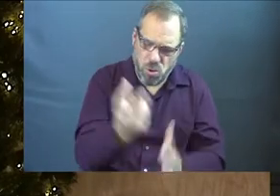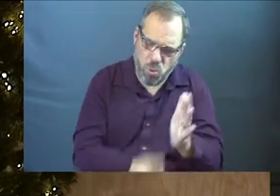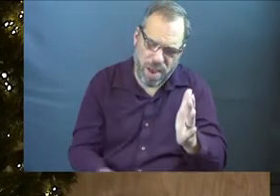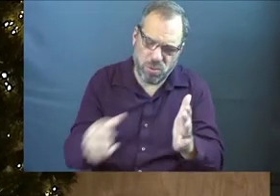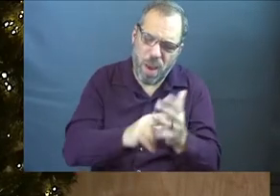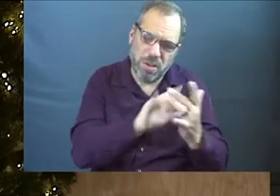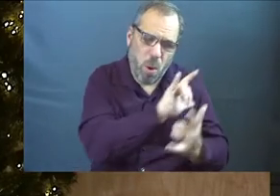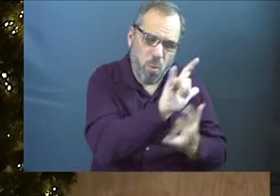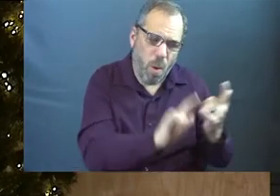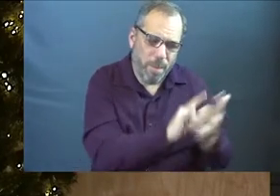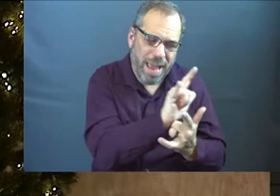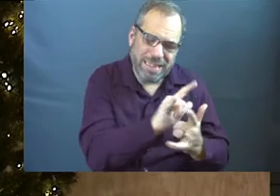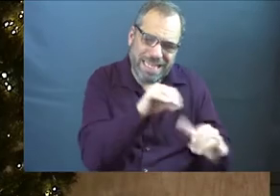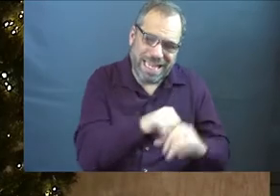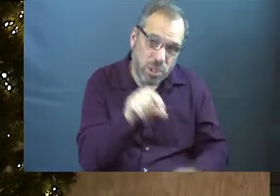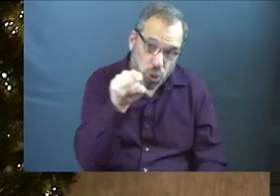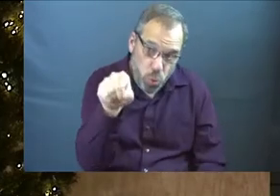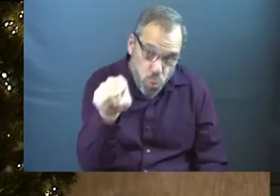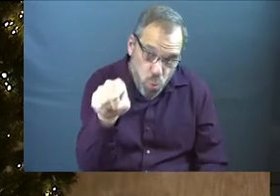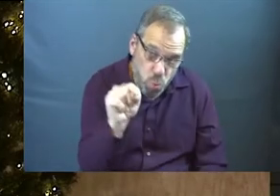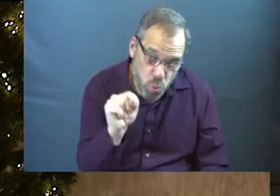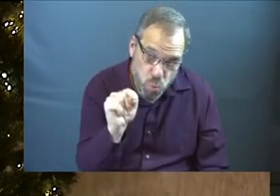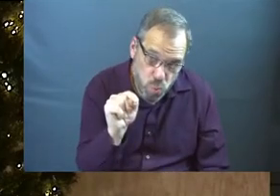resurrects romantic love in you.